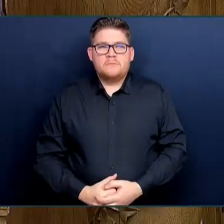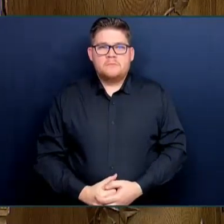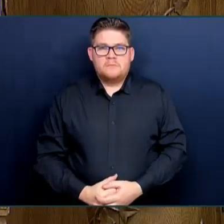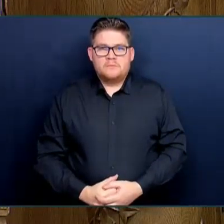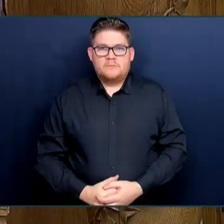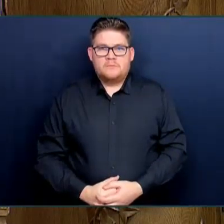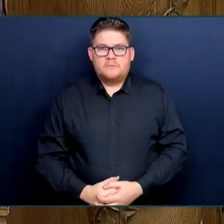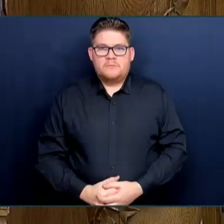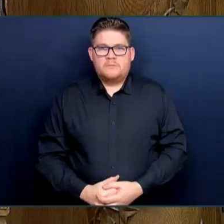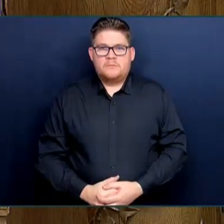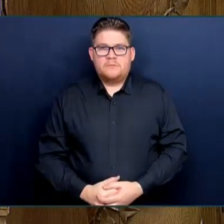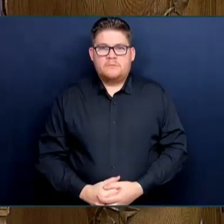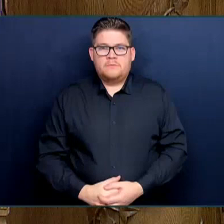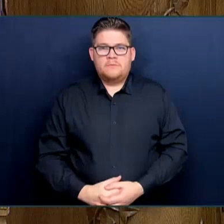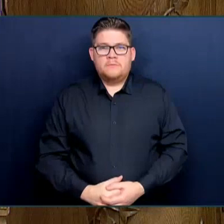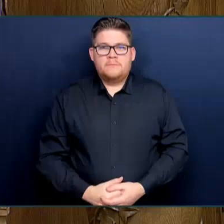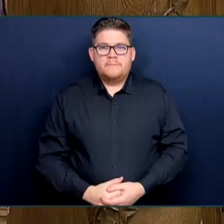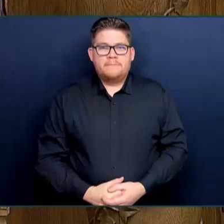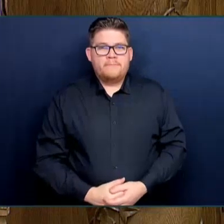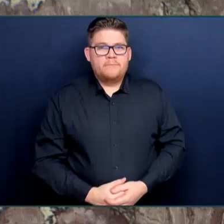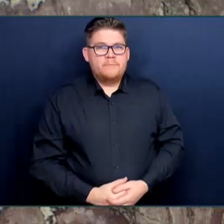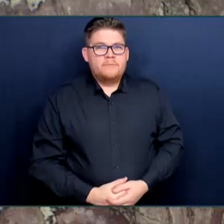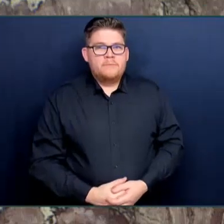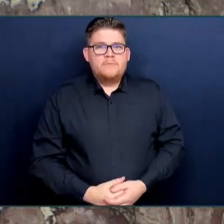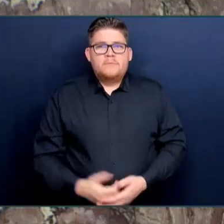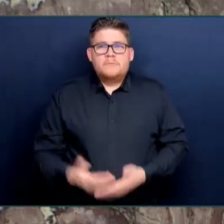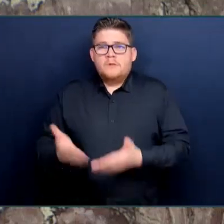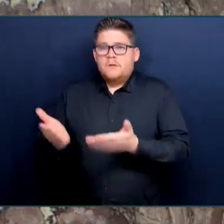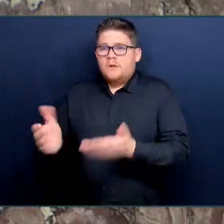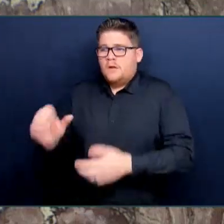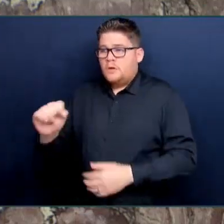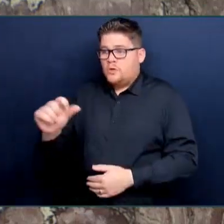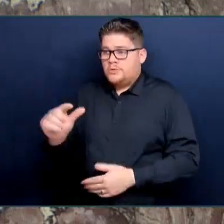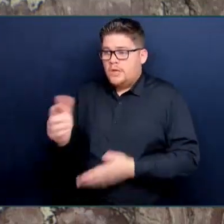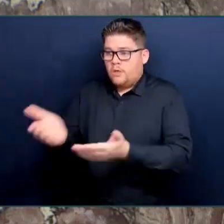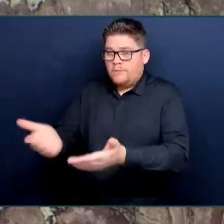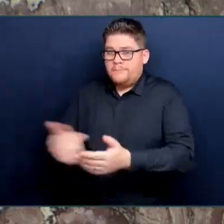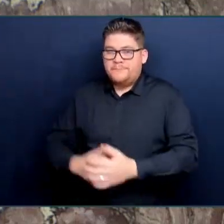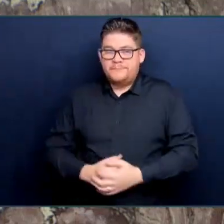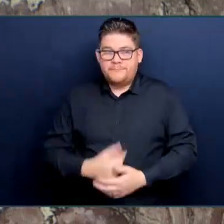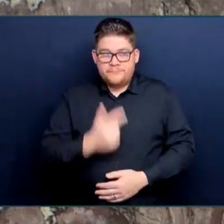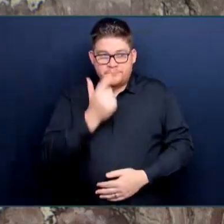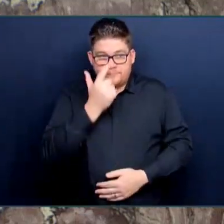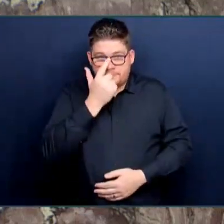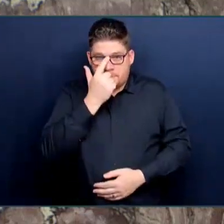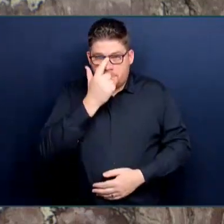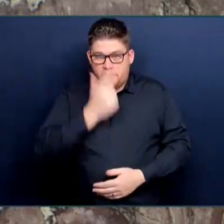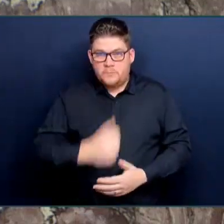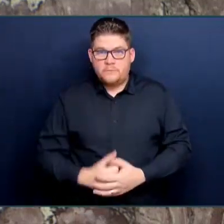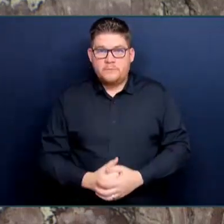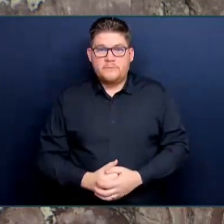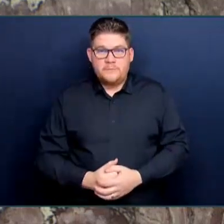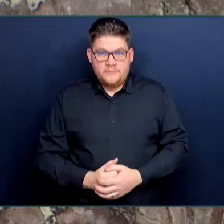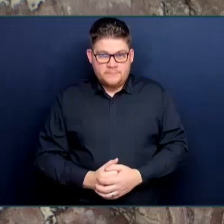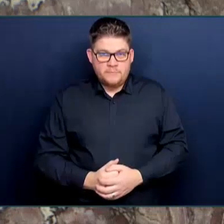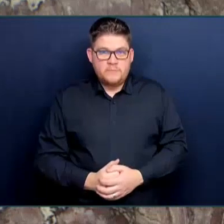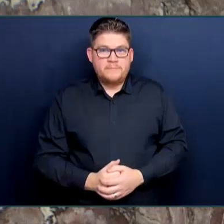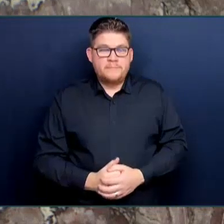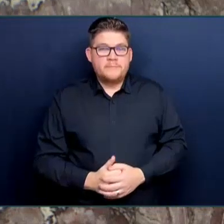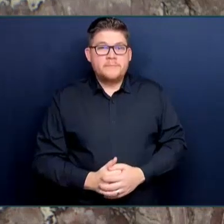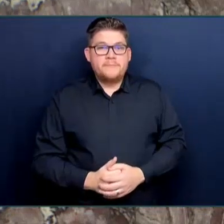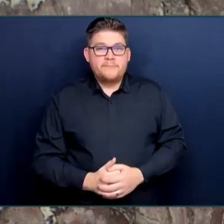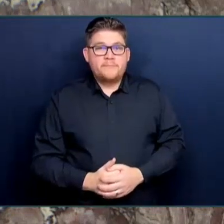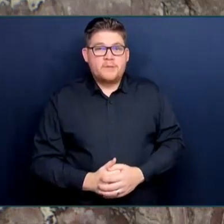Solicitor General. Thank you, Honourable Speaker, and I appreciate my colleague. I've come to appreciate his efforts